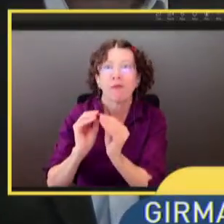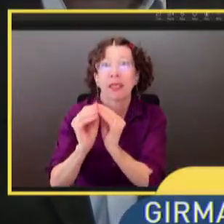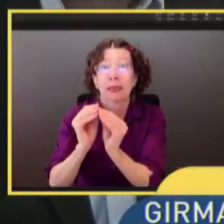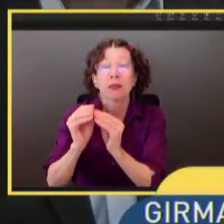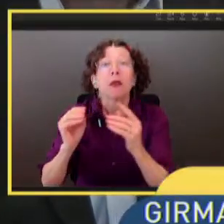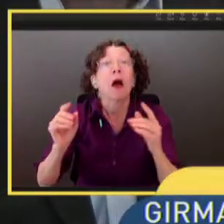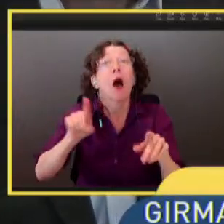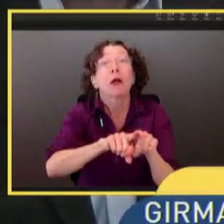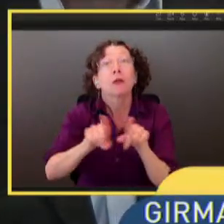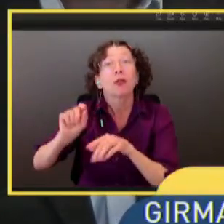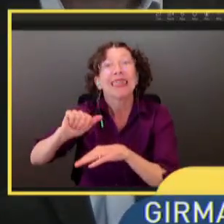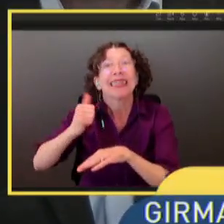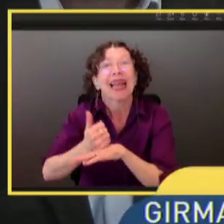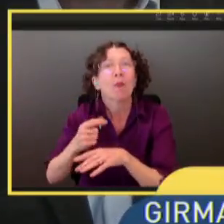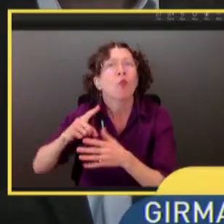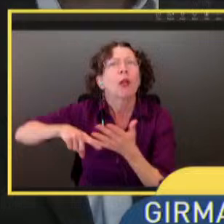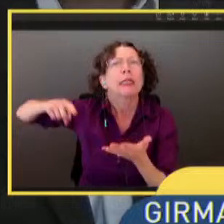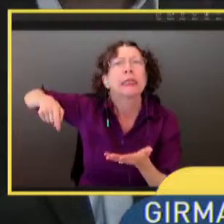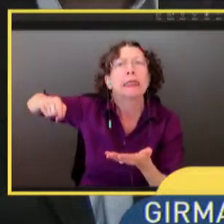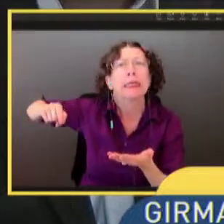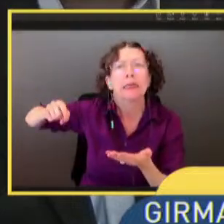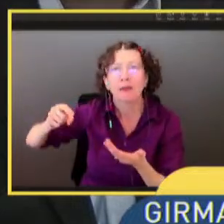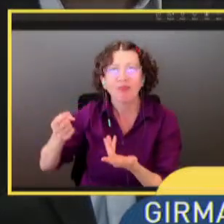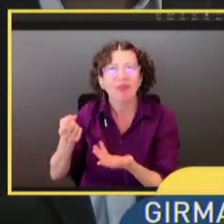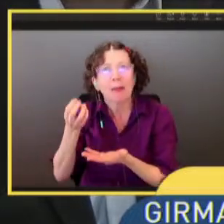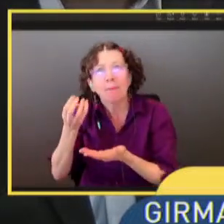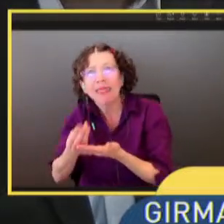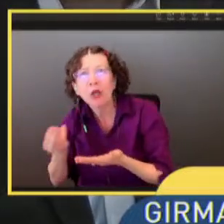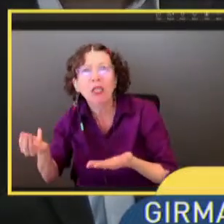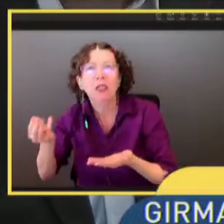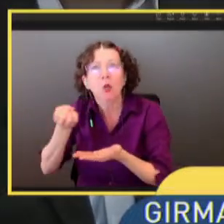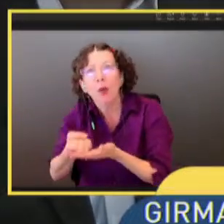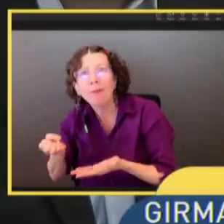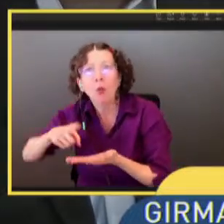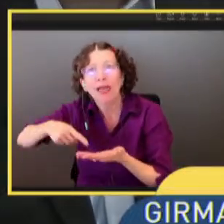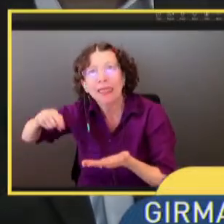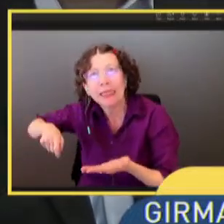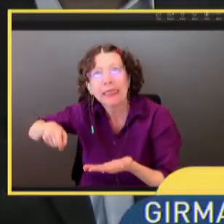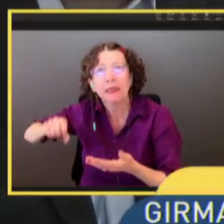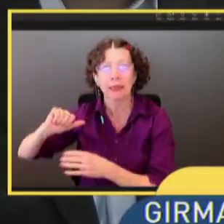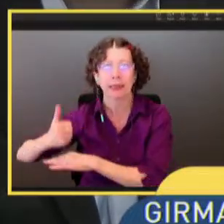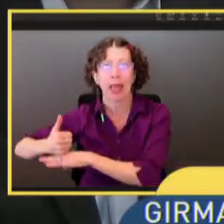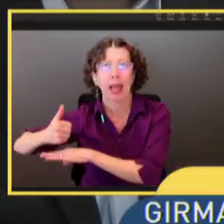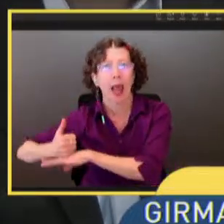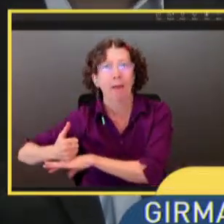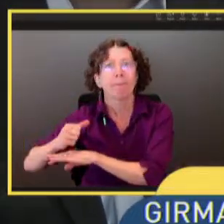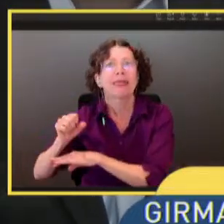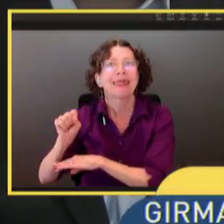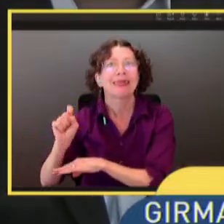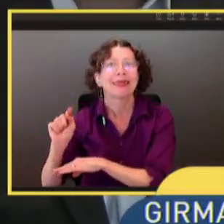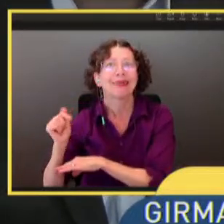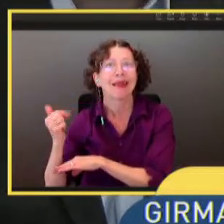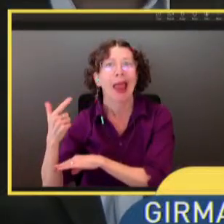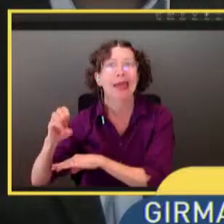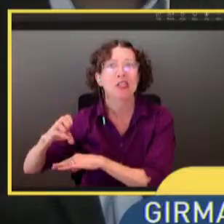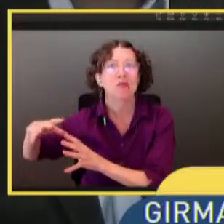monitoring multiple areas of interest on the levees and preparing staging areas for immediate response to levee breaches if those were to occur.